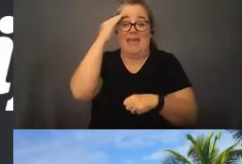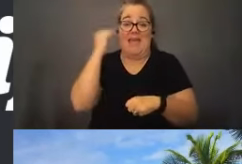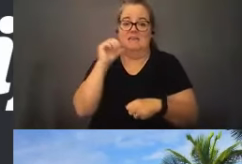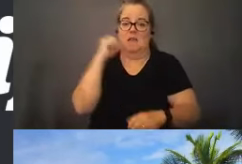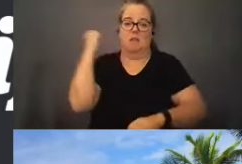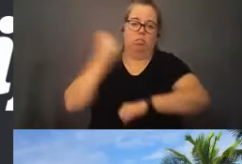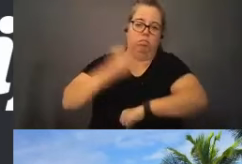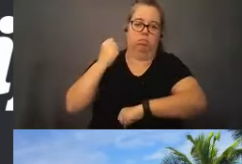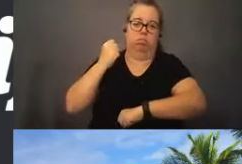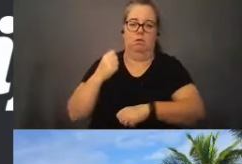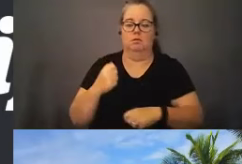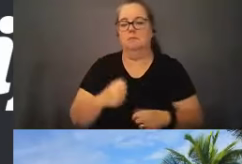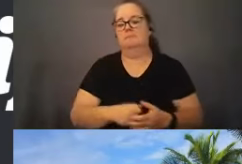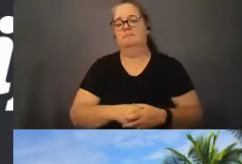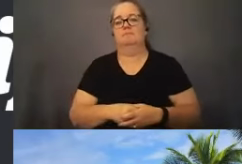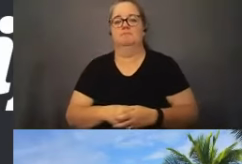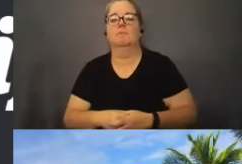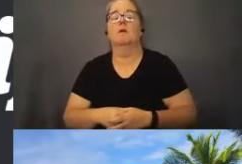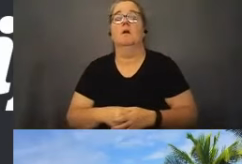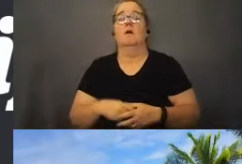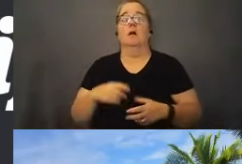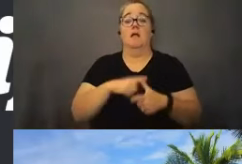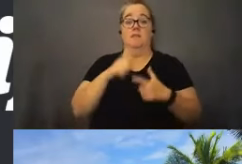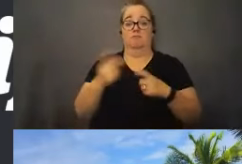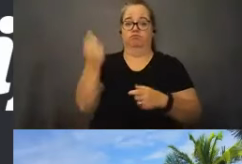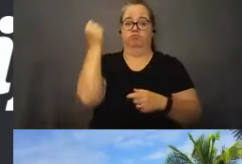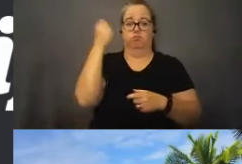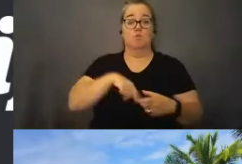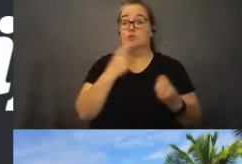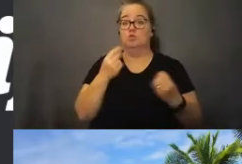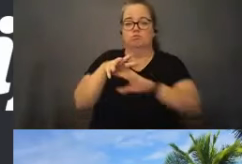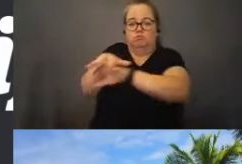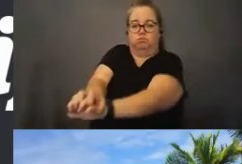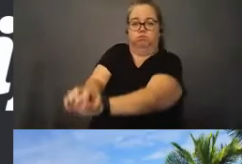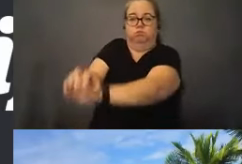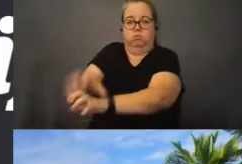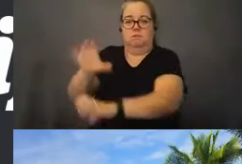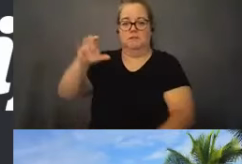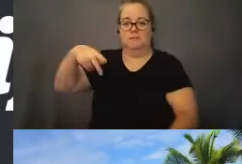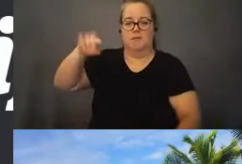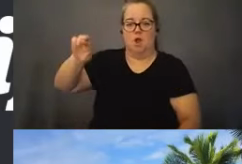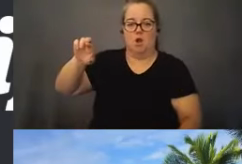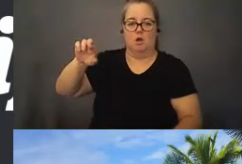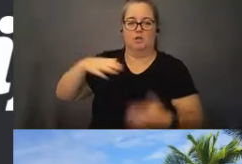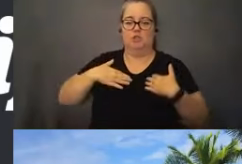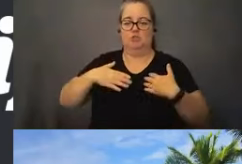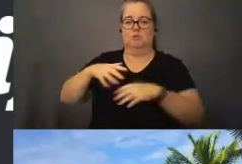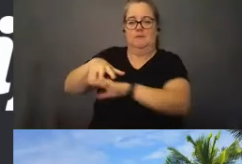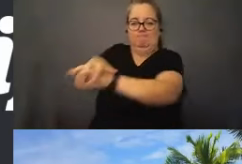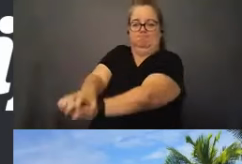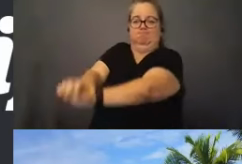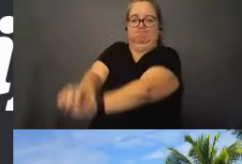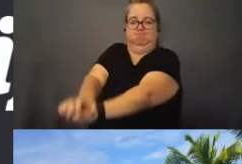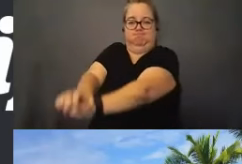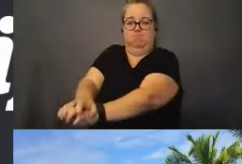something. And then we immediately start CPR with chest compressions. You're skipping all of those